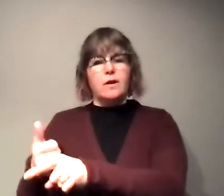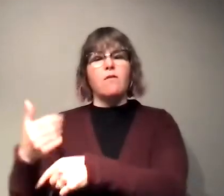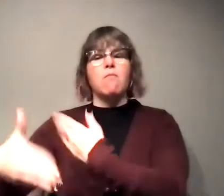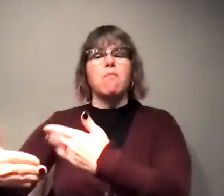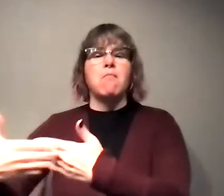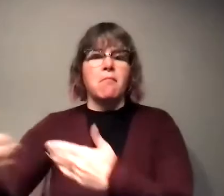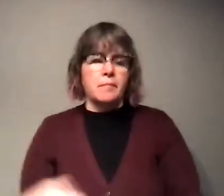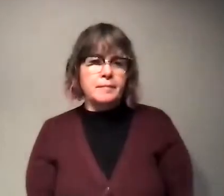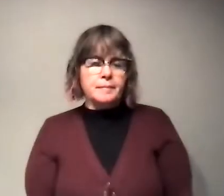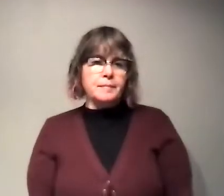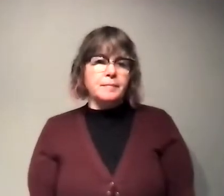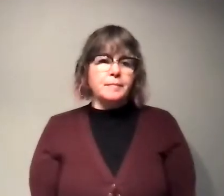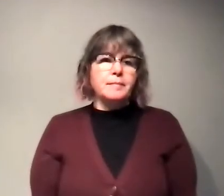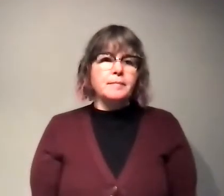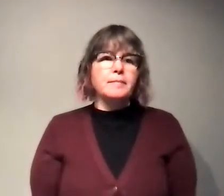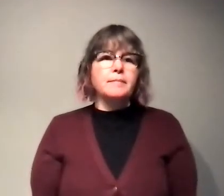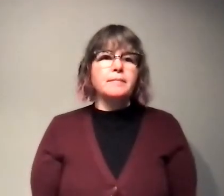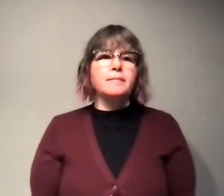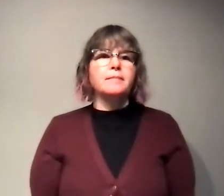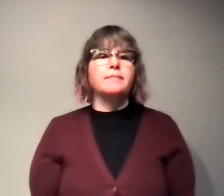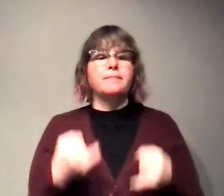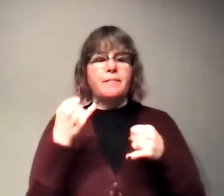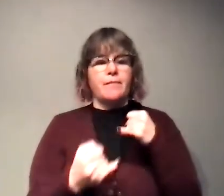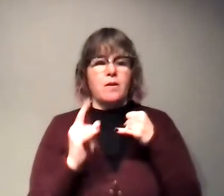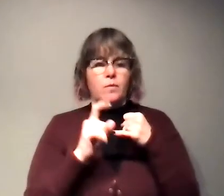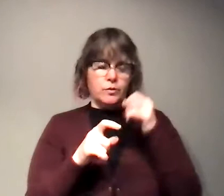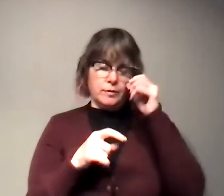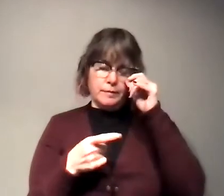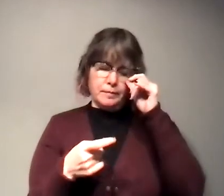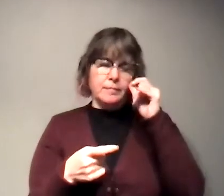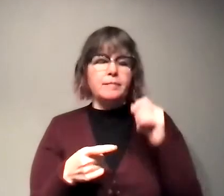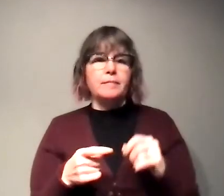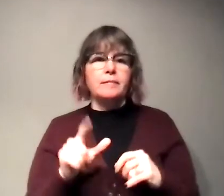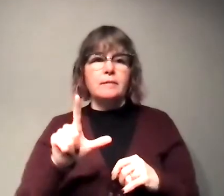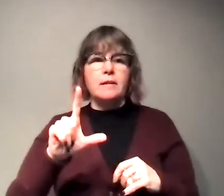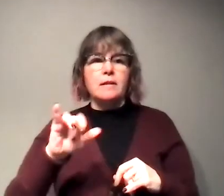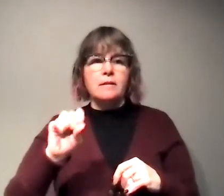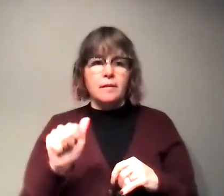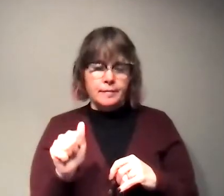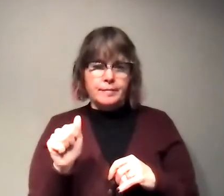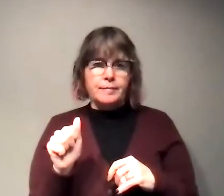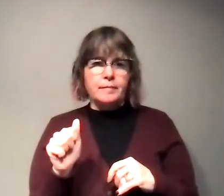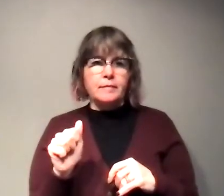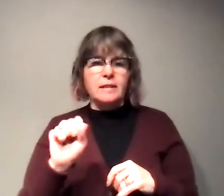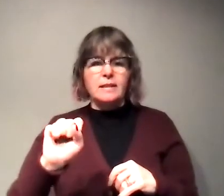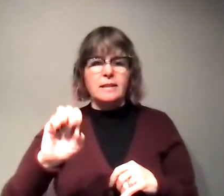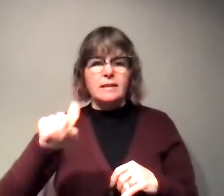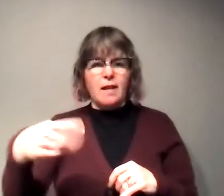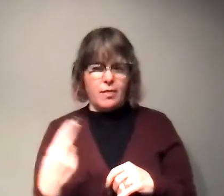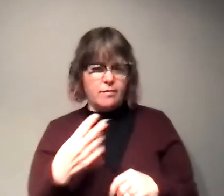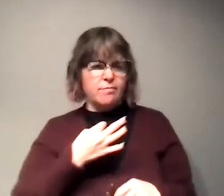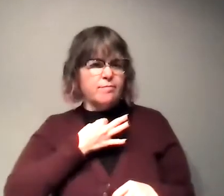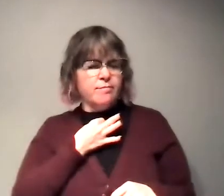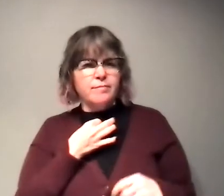Awesome. The final question that we have time for today from the audience comes from Lisa. Seth would like to know,